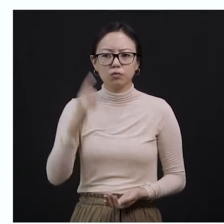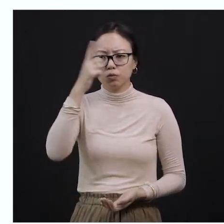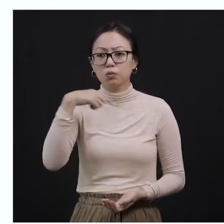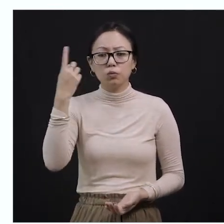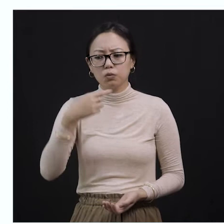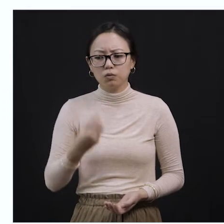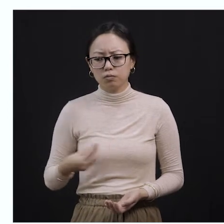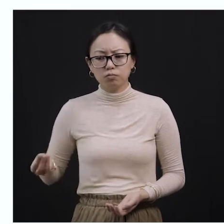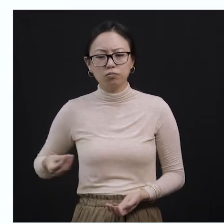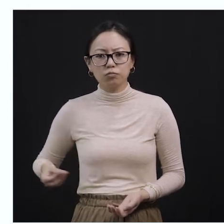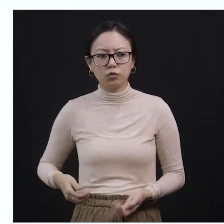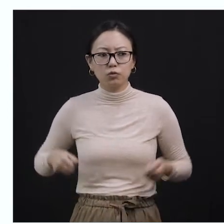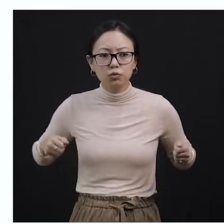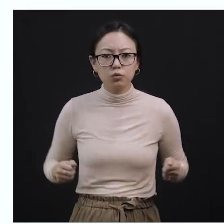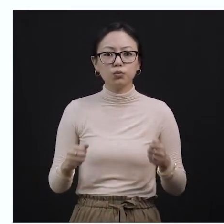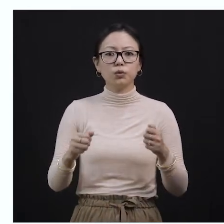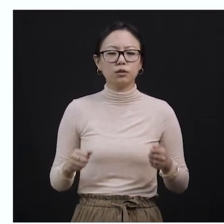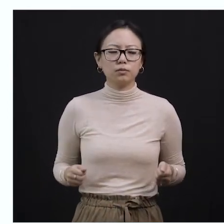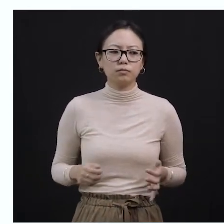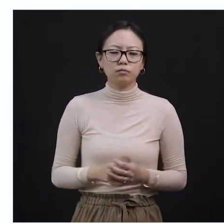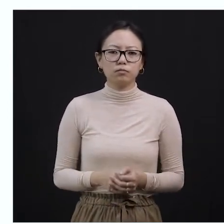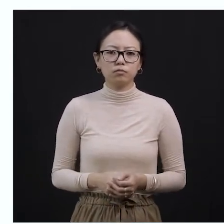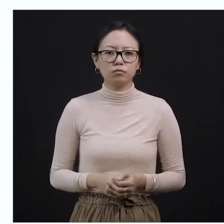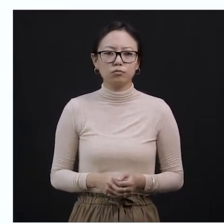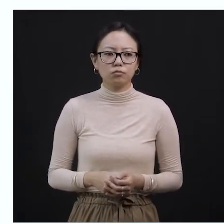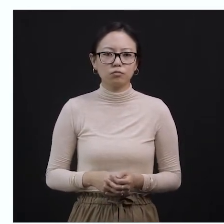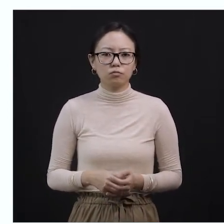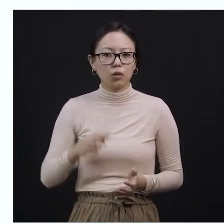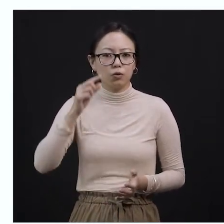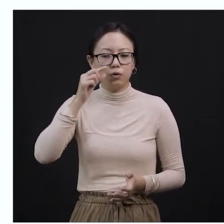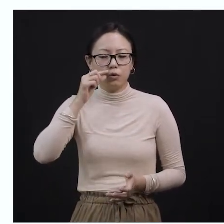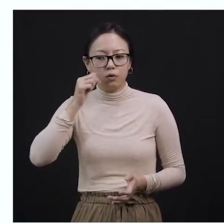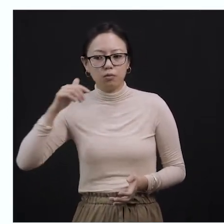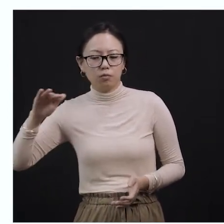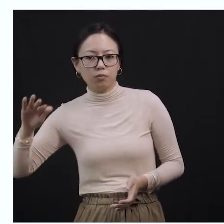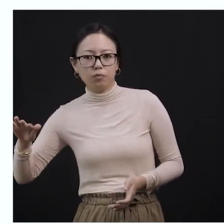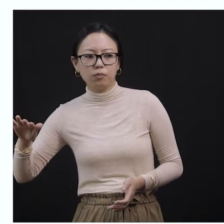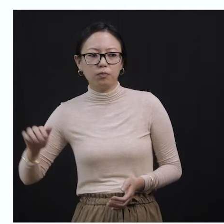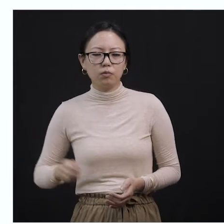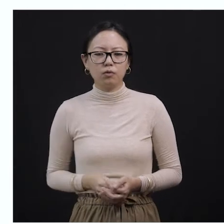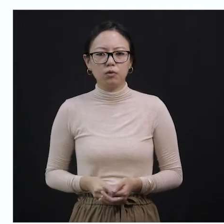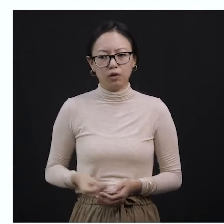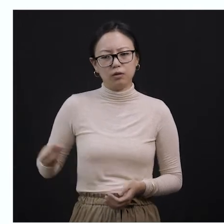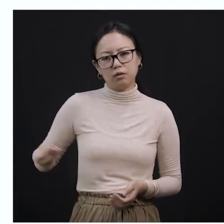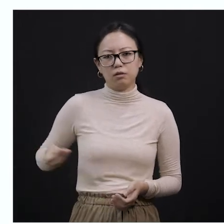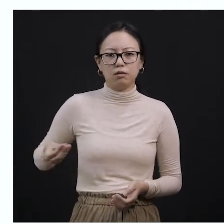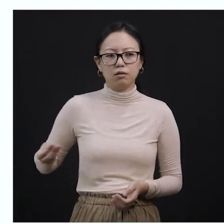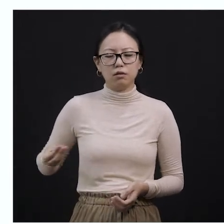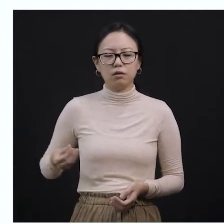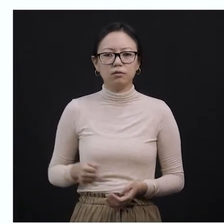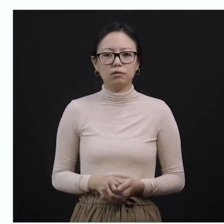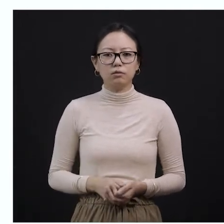swing. The nearest to the swing is this boy here, right? So we can say that this boy